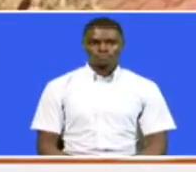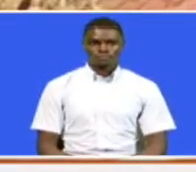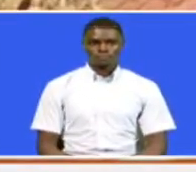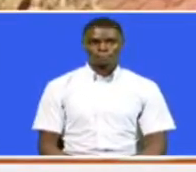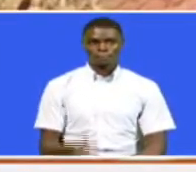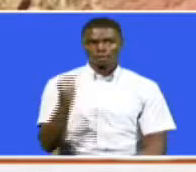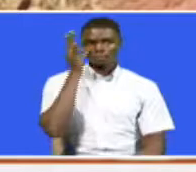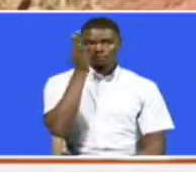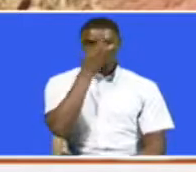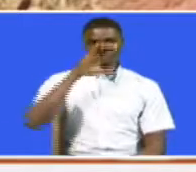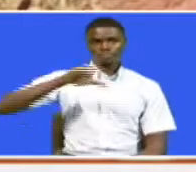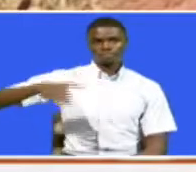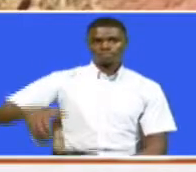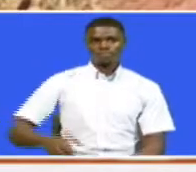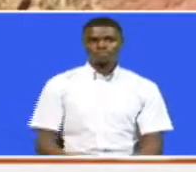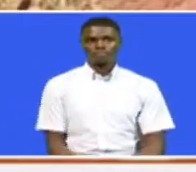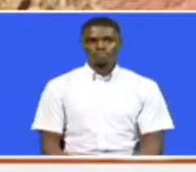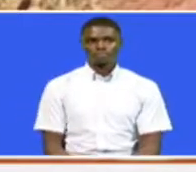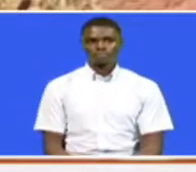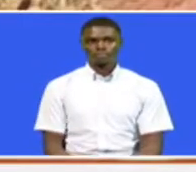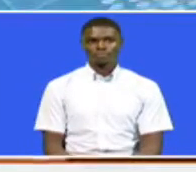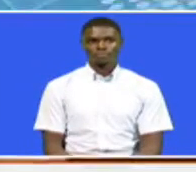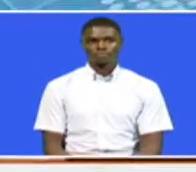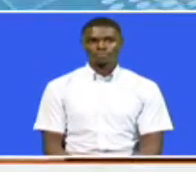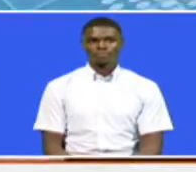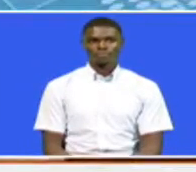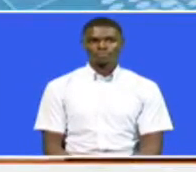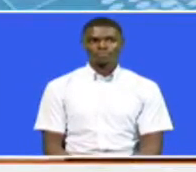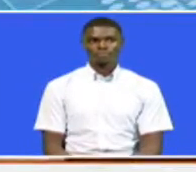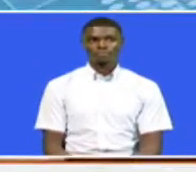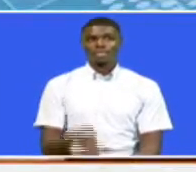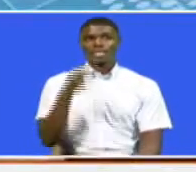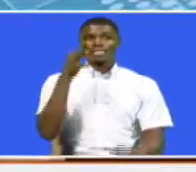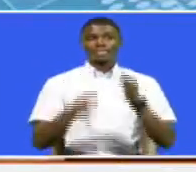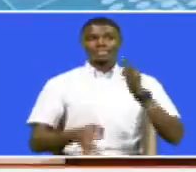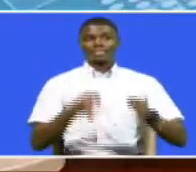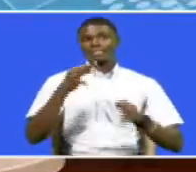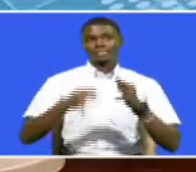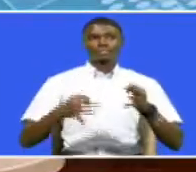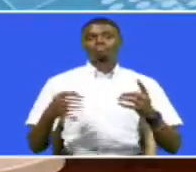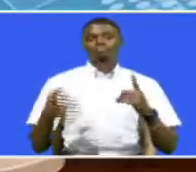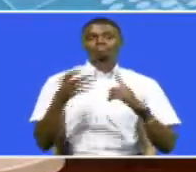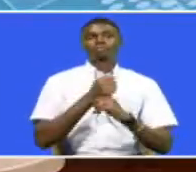in Nyeri County. May justice prevail for Oshira. Now, let's